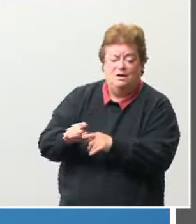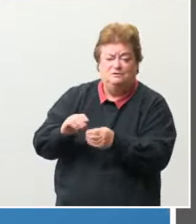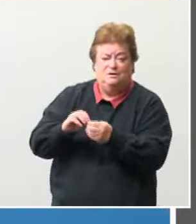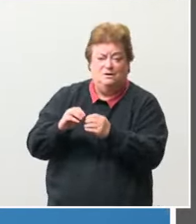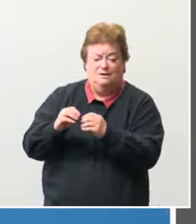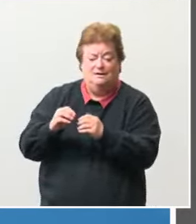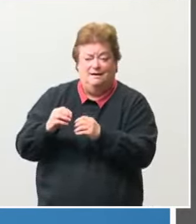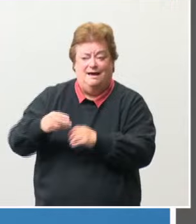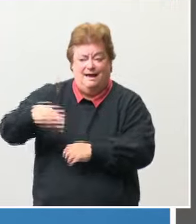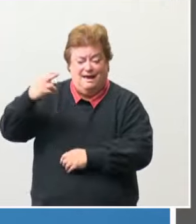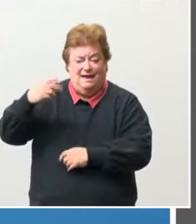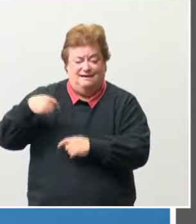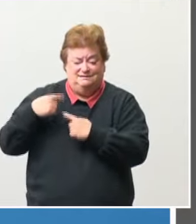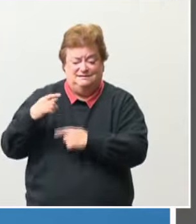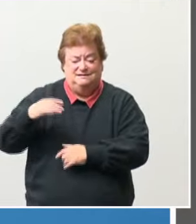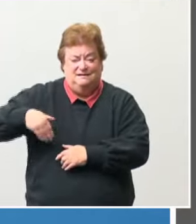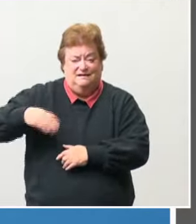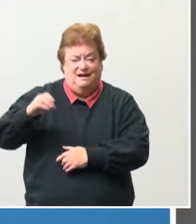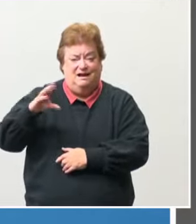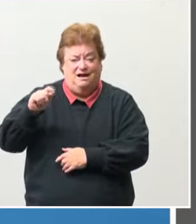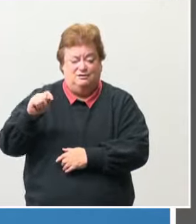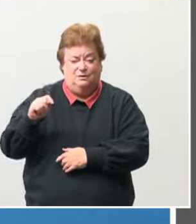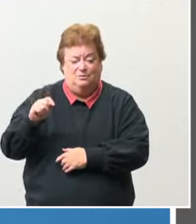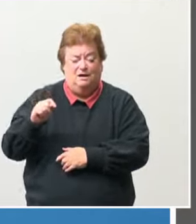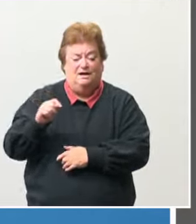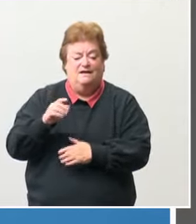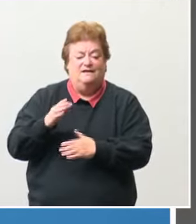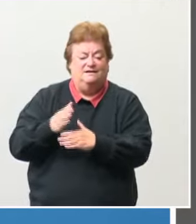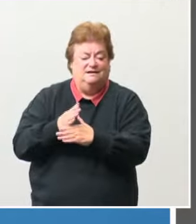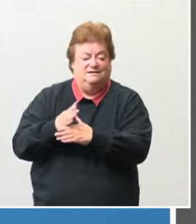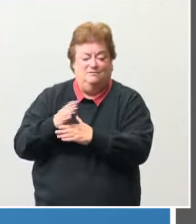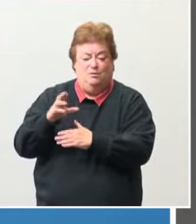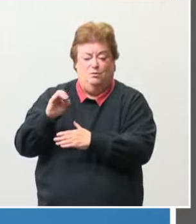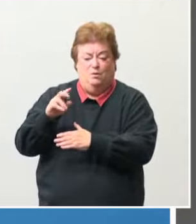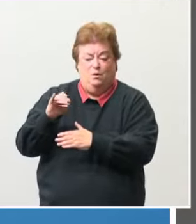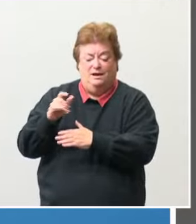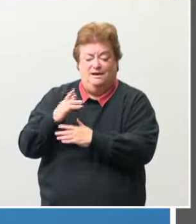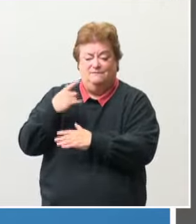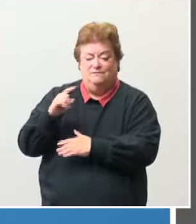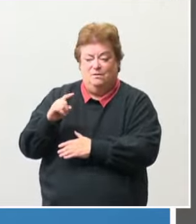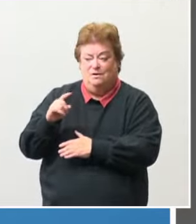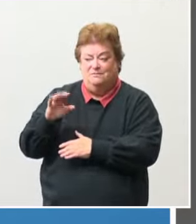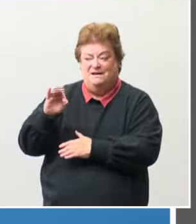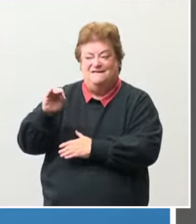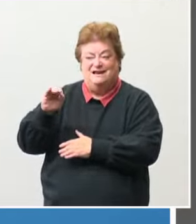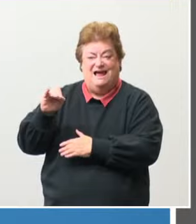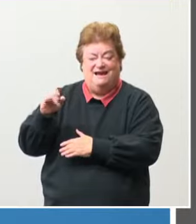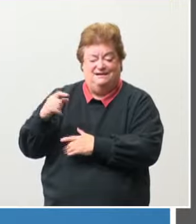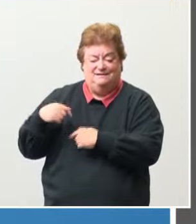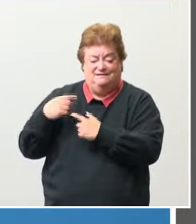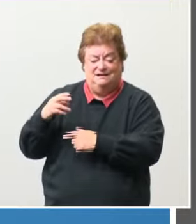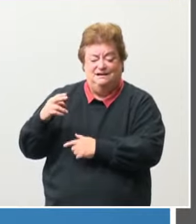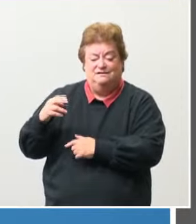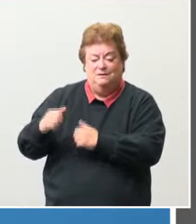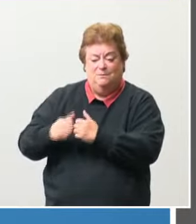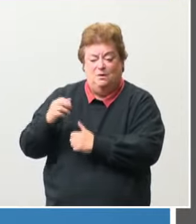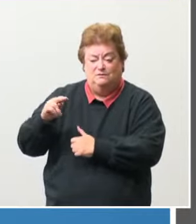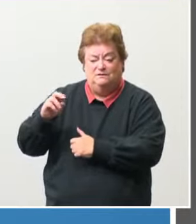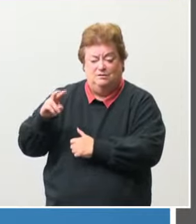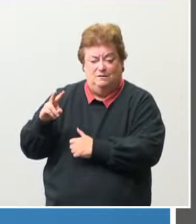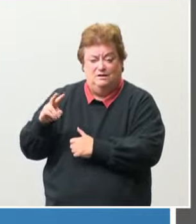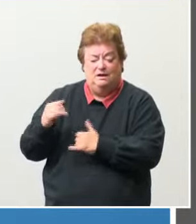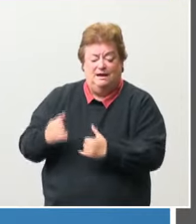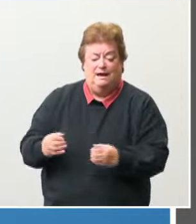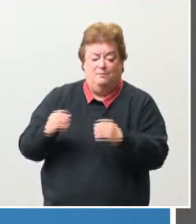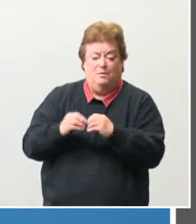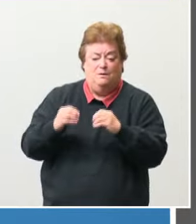late October, and the 7-day rolling average has been in the 90s for most of November. Unfortunately, more and more people